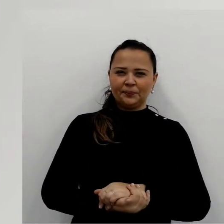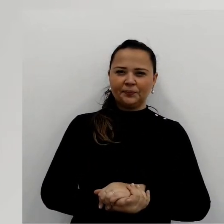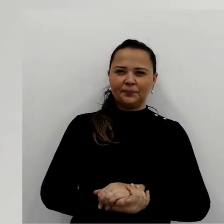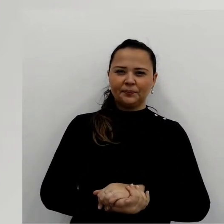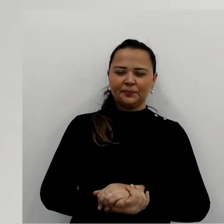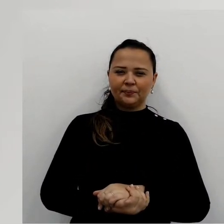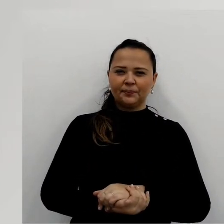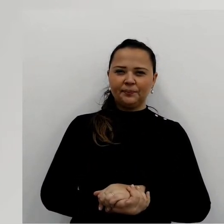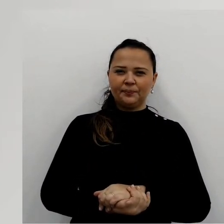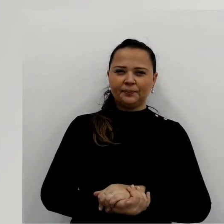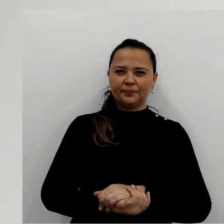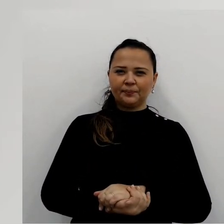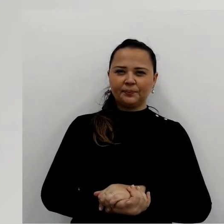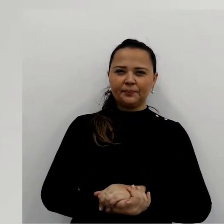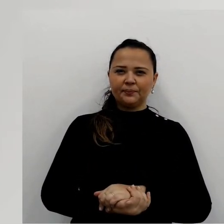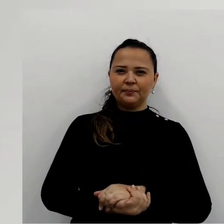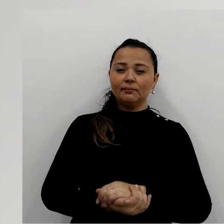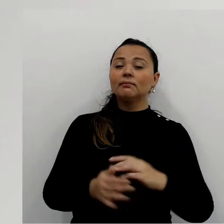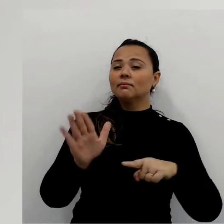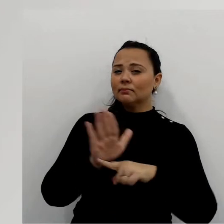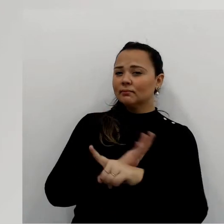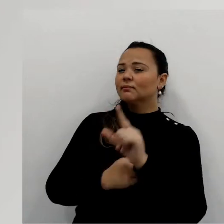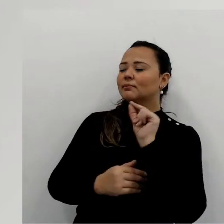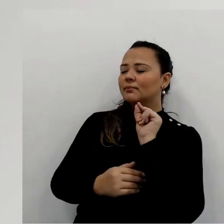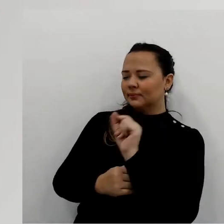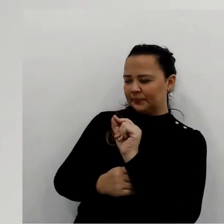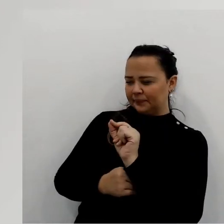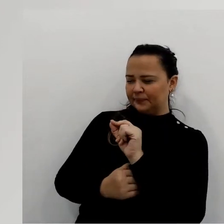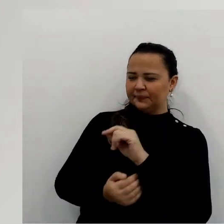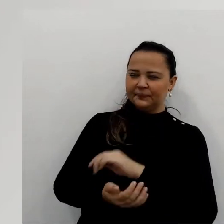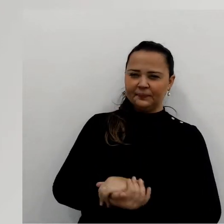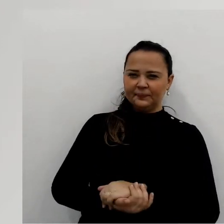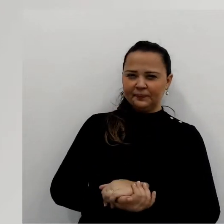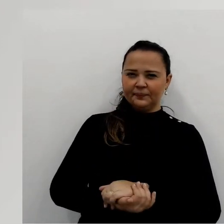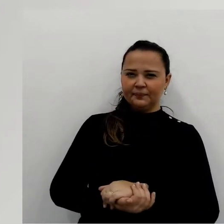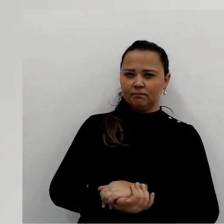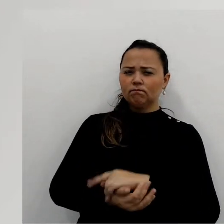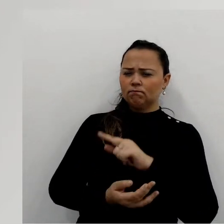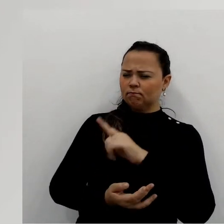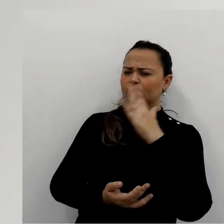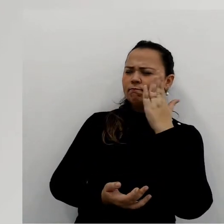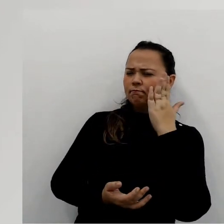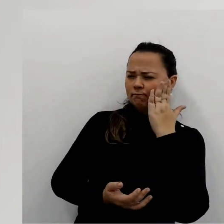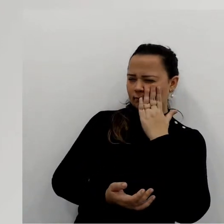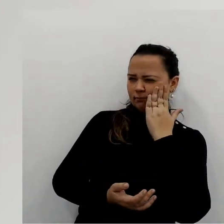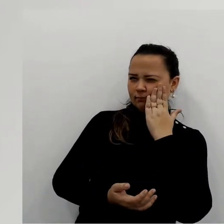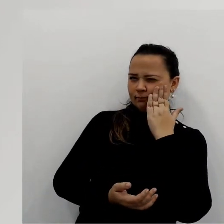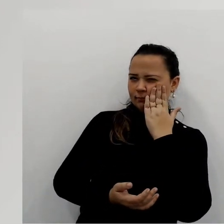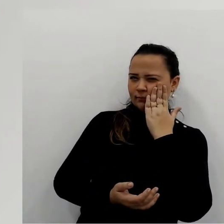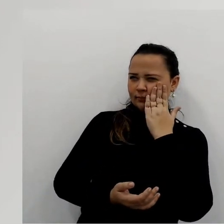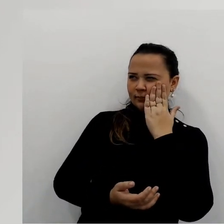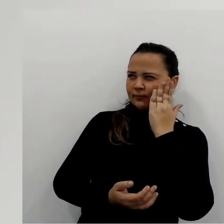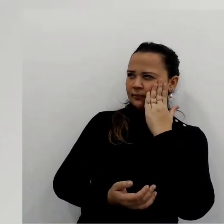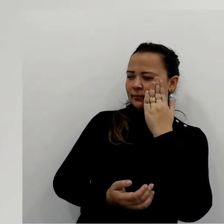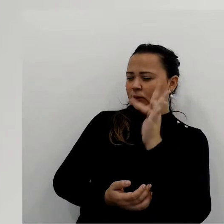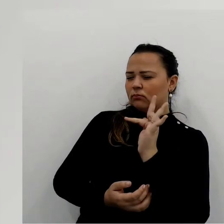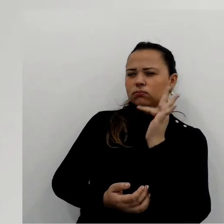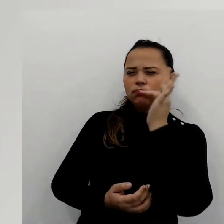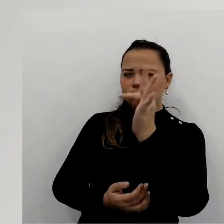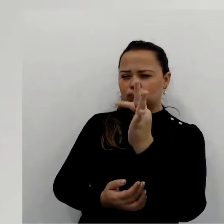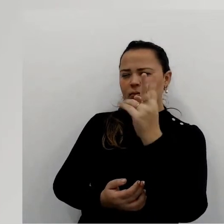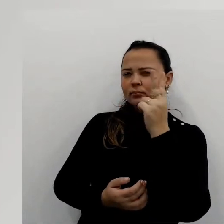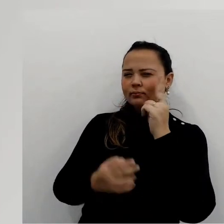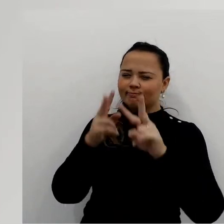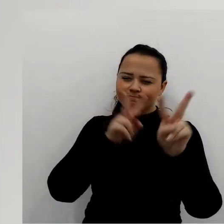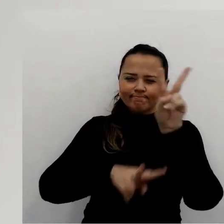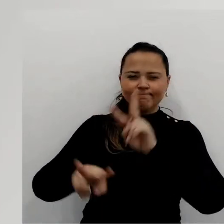His question is, consider the future vision you are presenting and the kind of print business we have here.